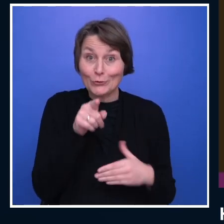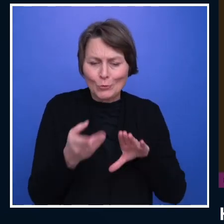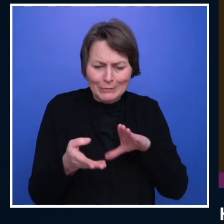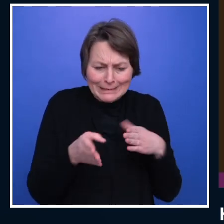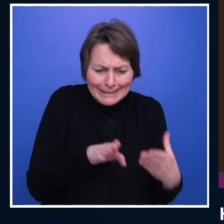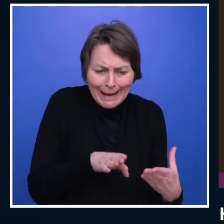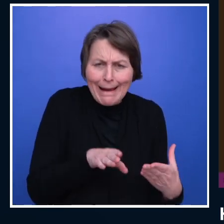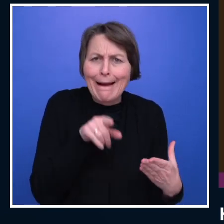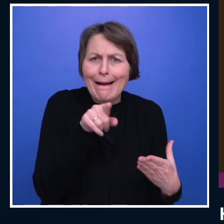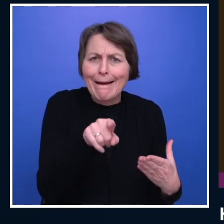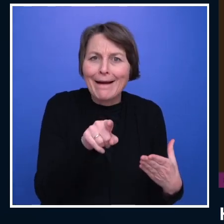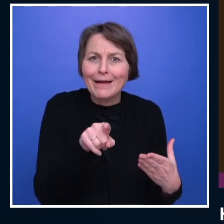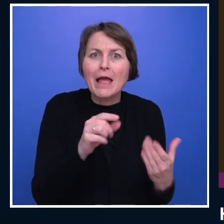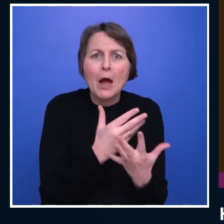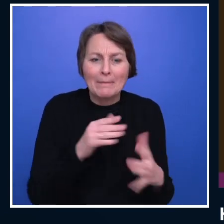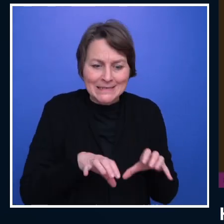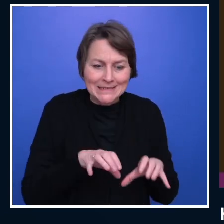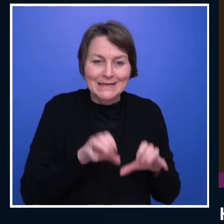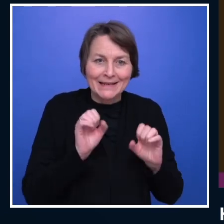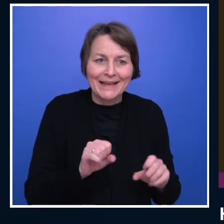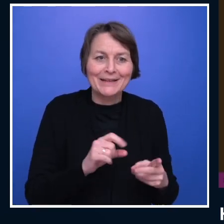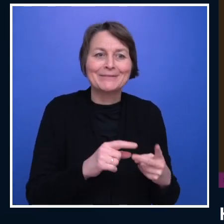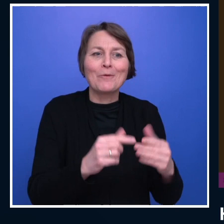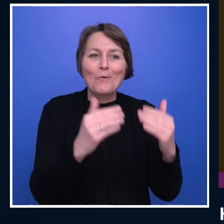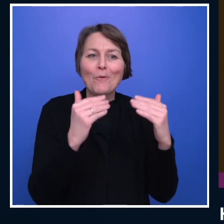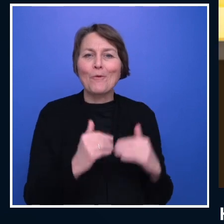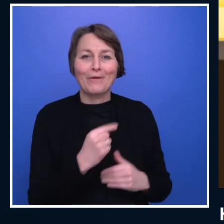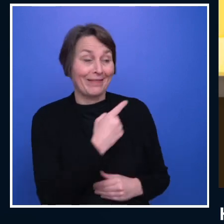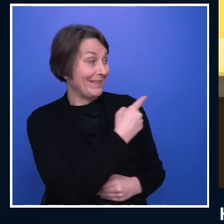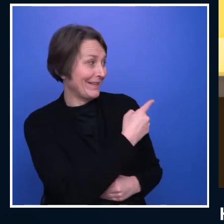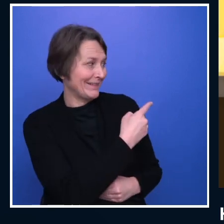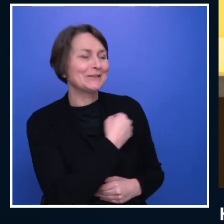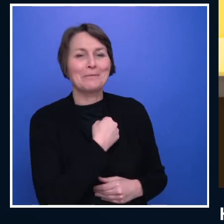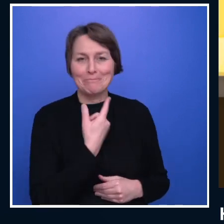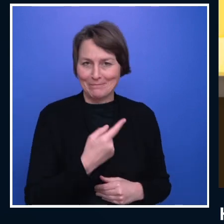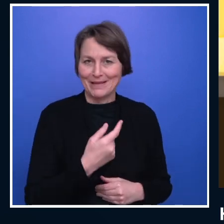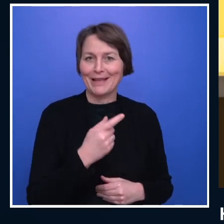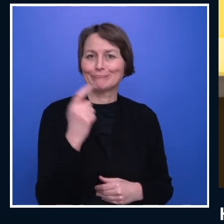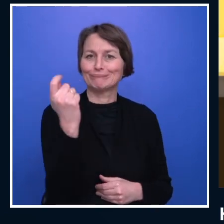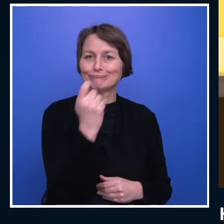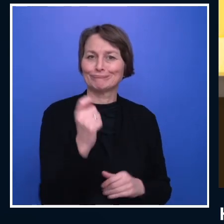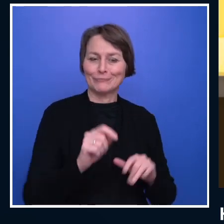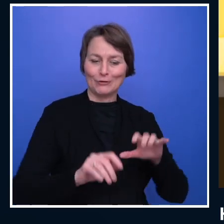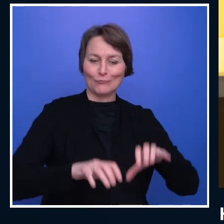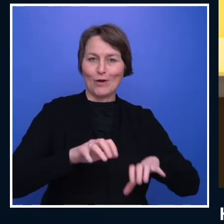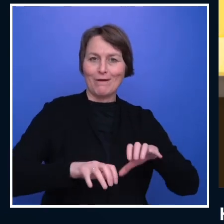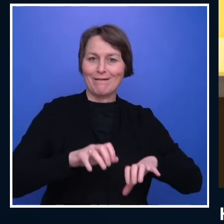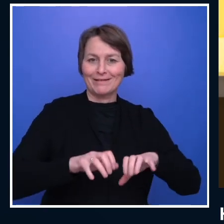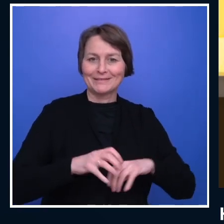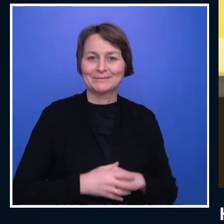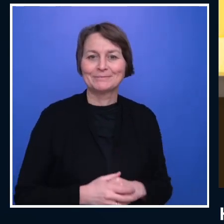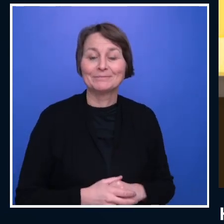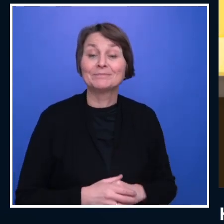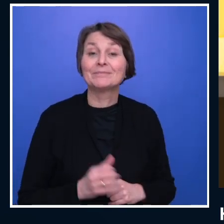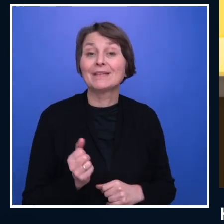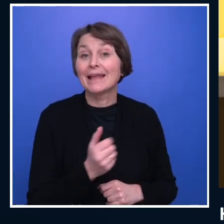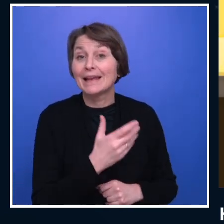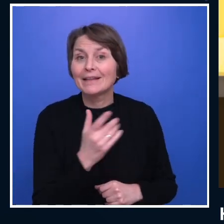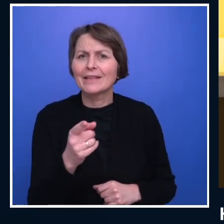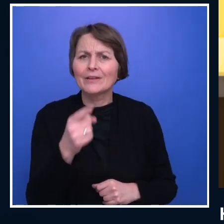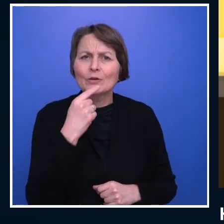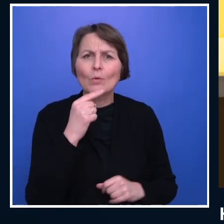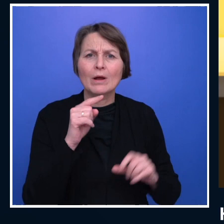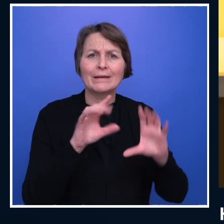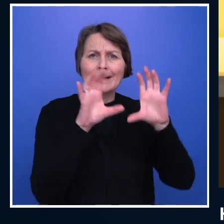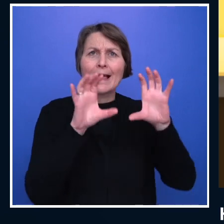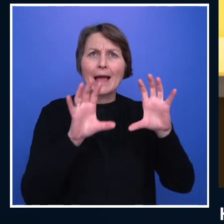babysmash.com, which is a game that I wrote for kids. All these websites, I want them in the cloud, I want them to be HTTPS, I want them to be